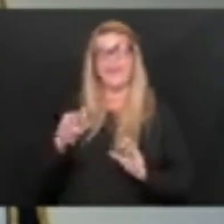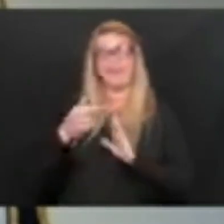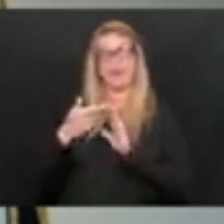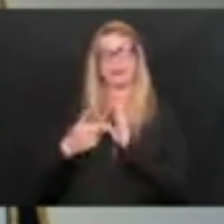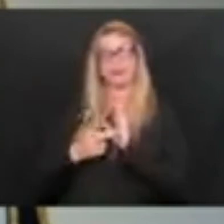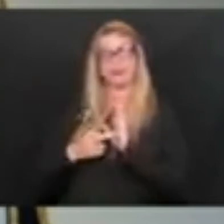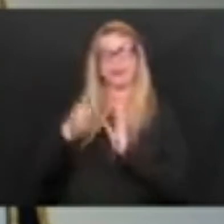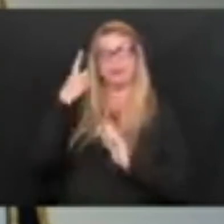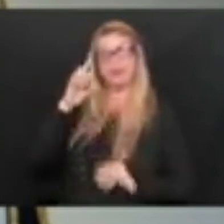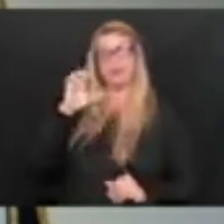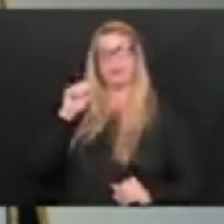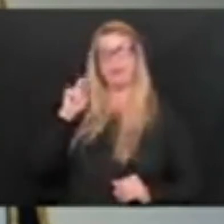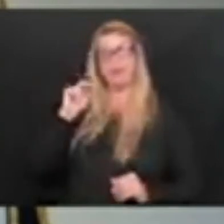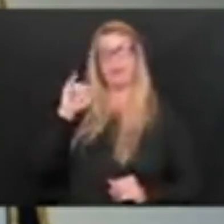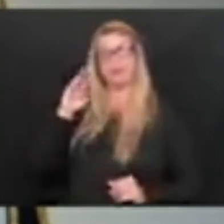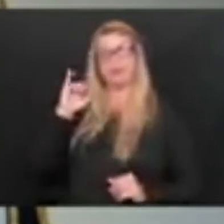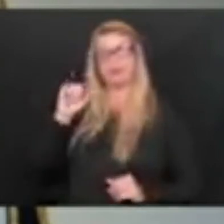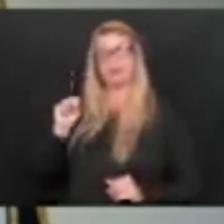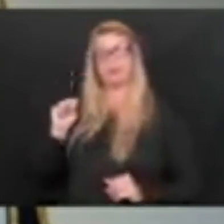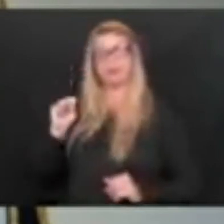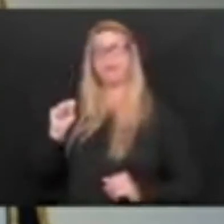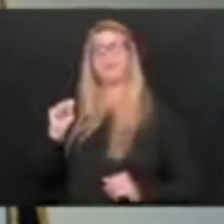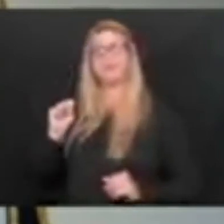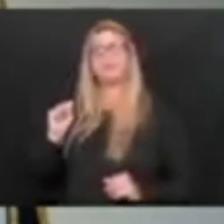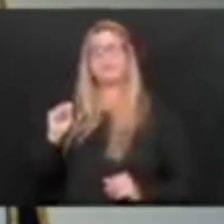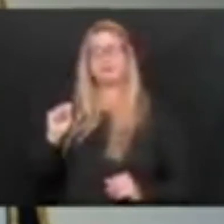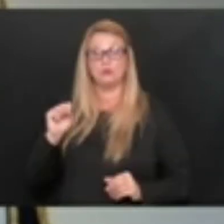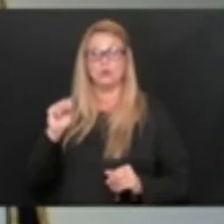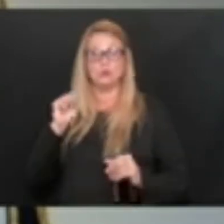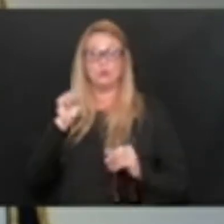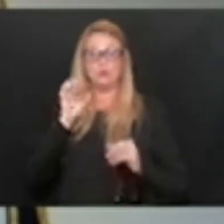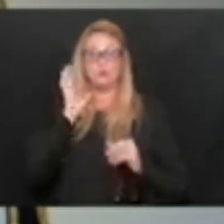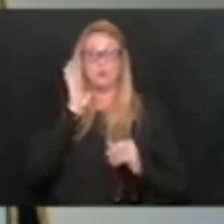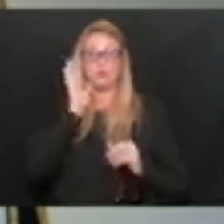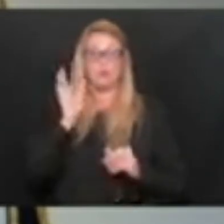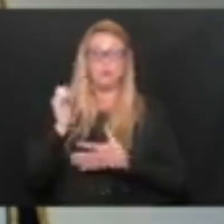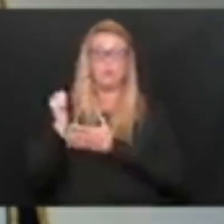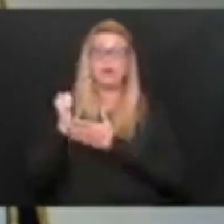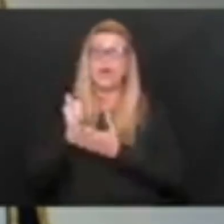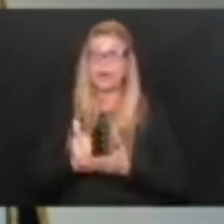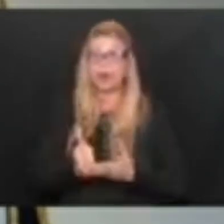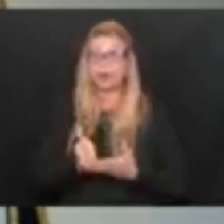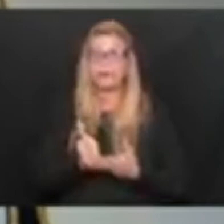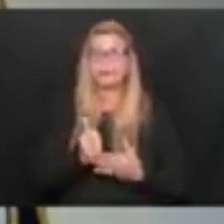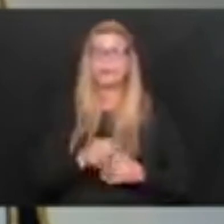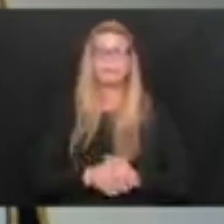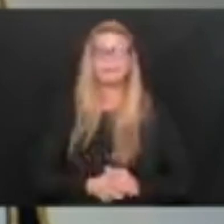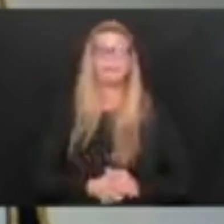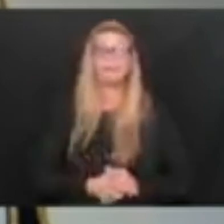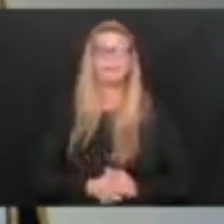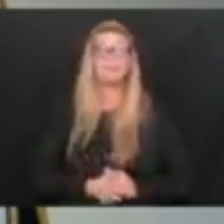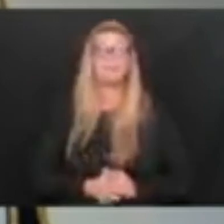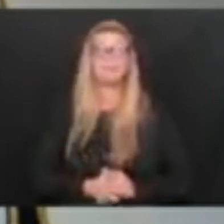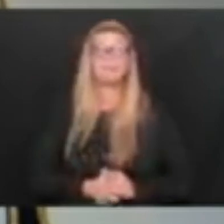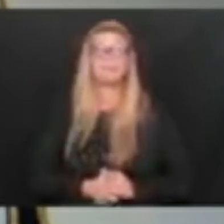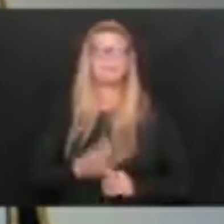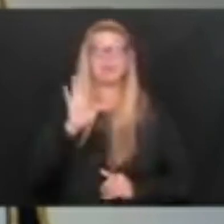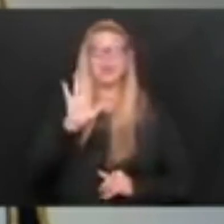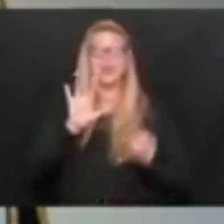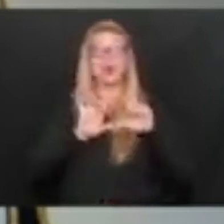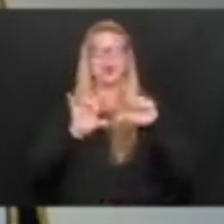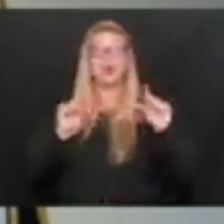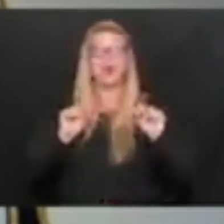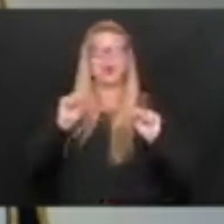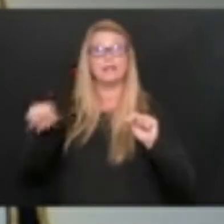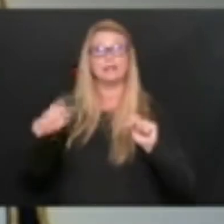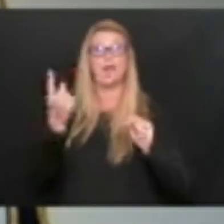web portal will ensure these patients will have access to medical cannabis at the time the products are available. Patient cards are valid only